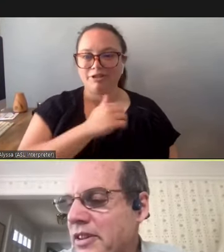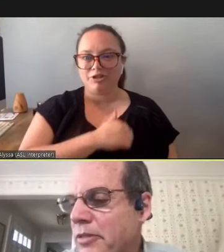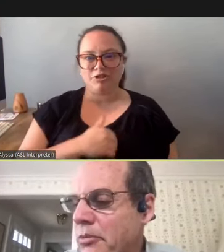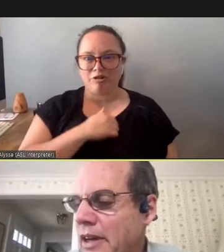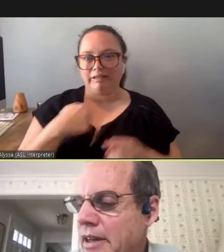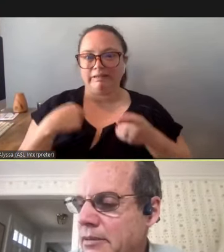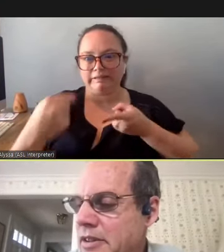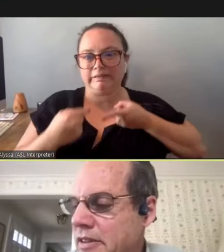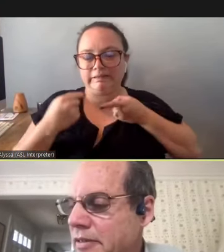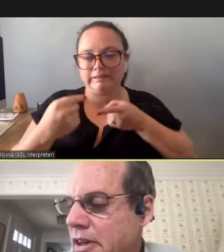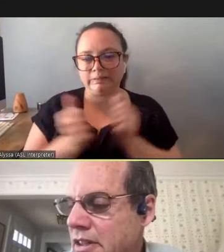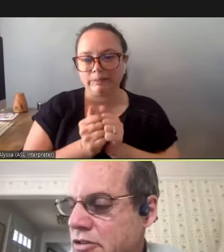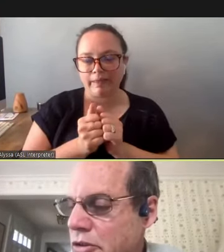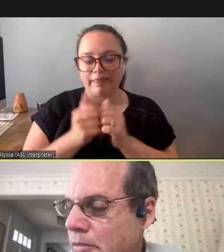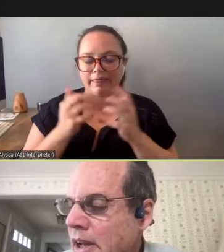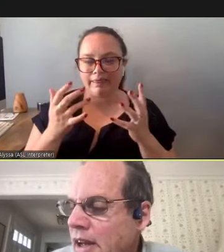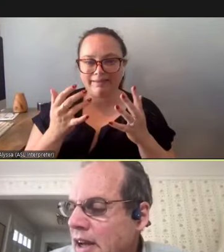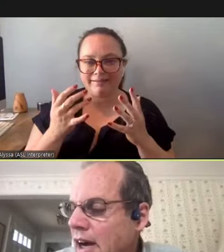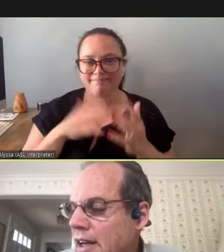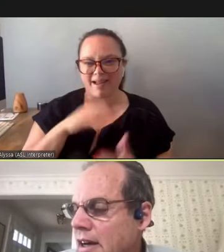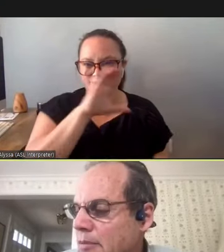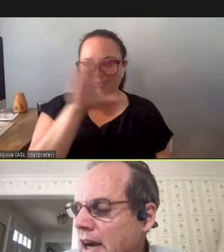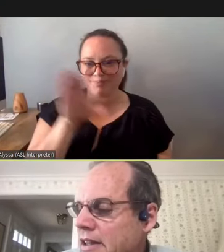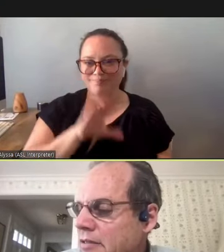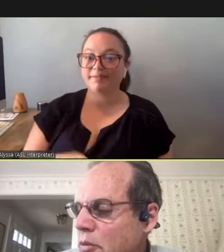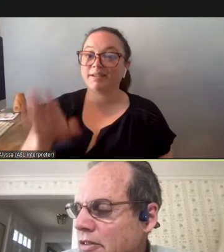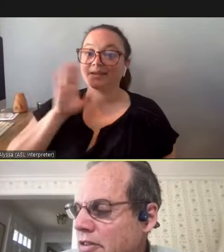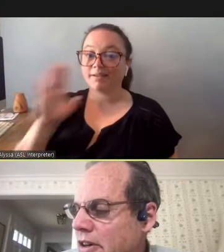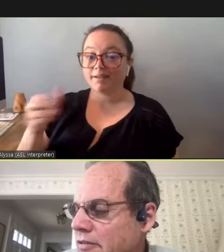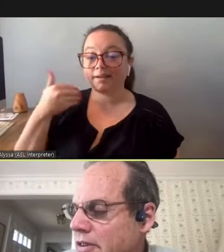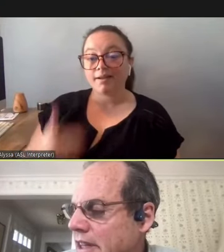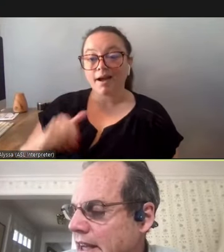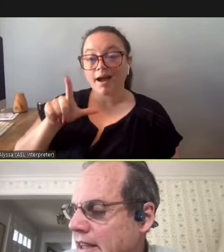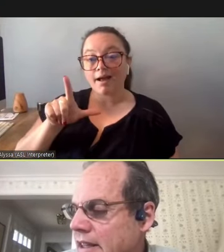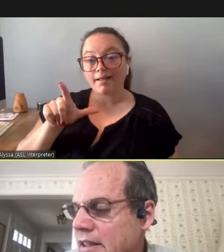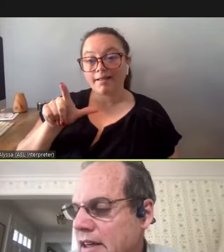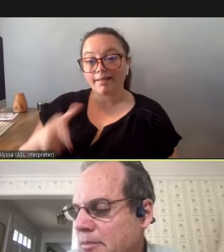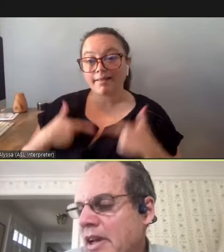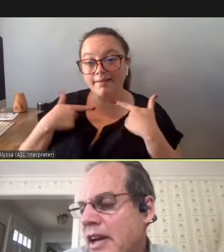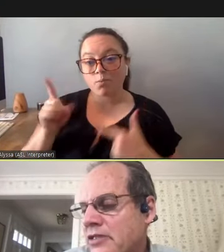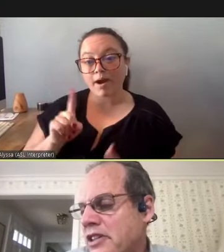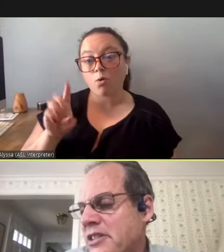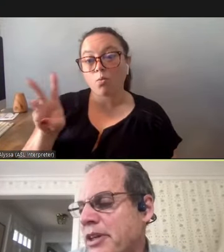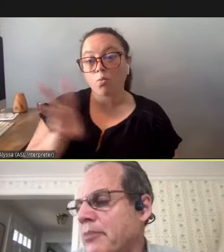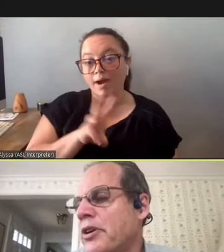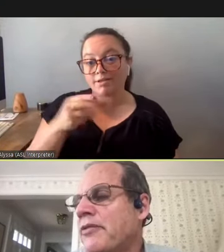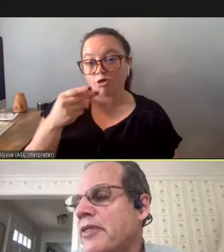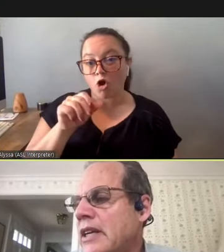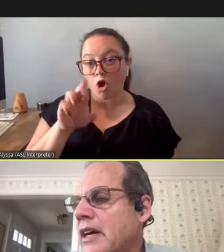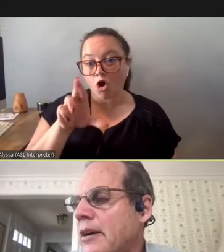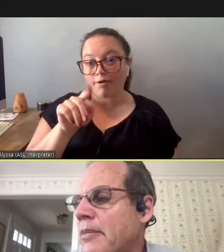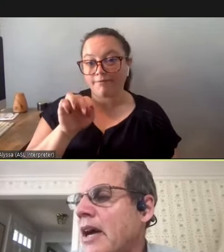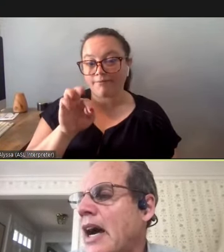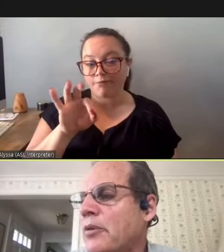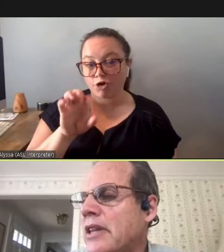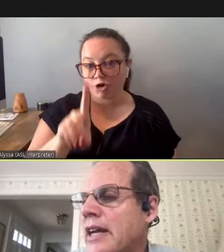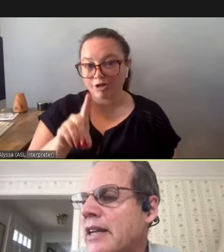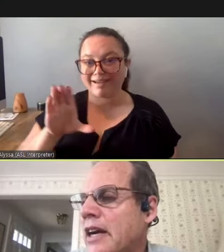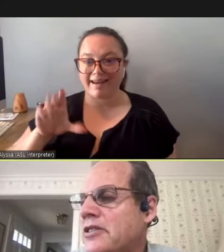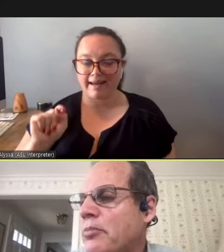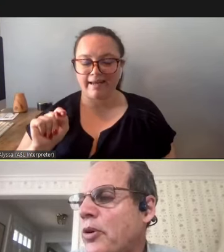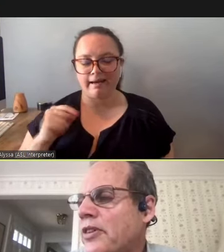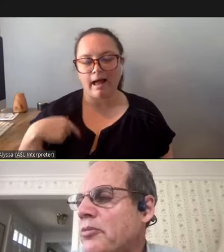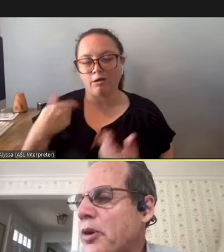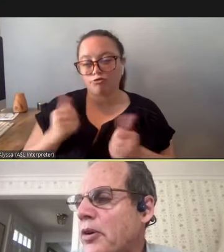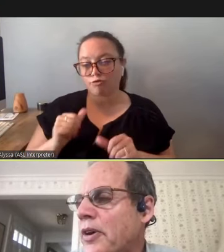trouble with my Zoom. Hi, I live in West Hartford, Connecticut. I'll try to speak briefly.